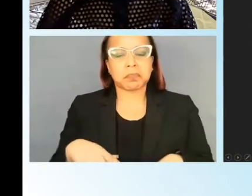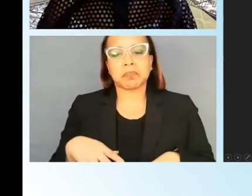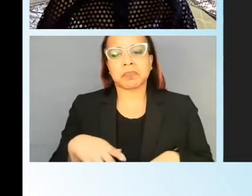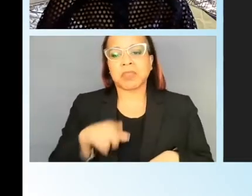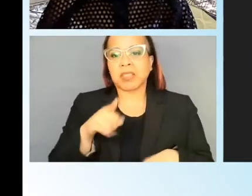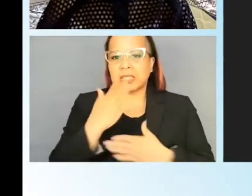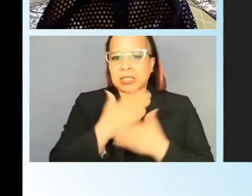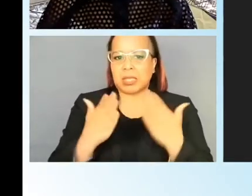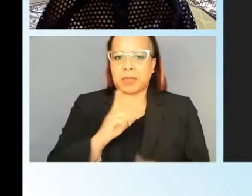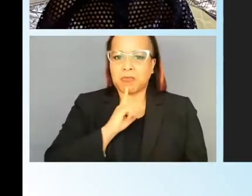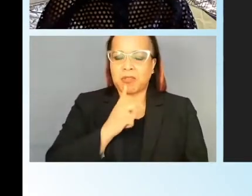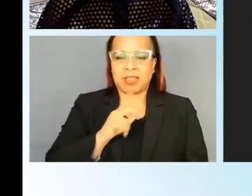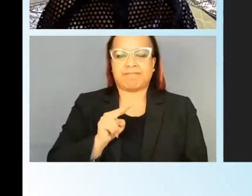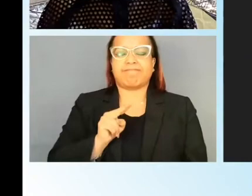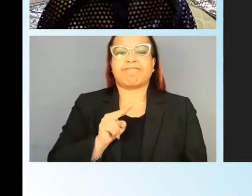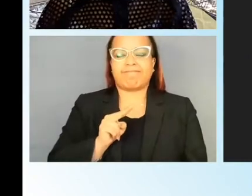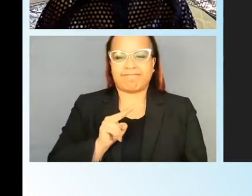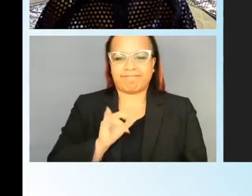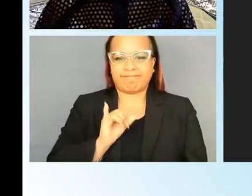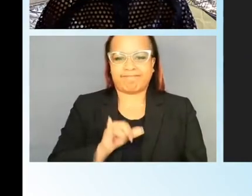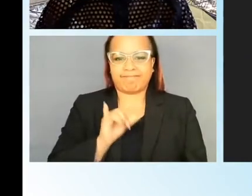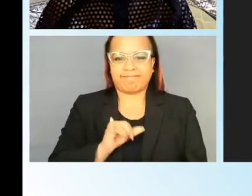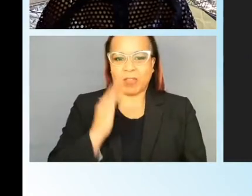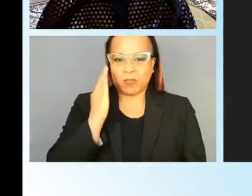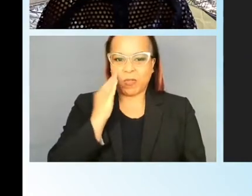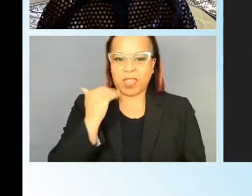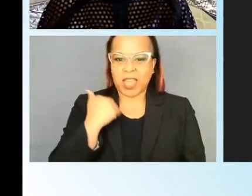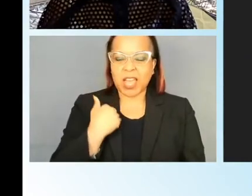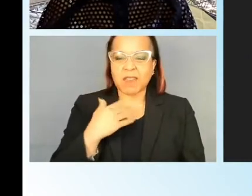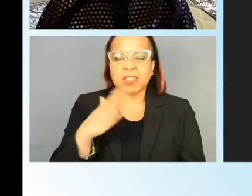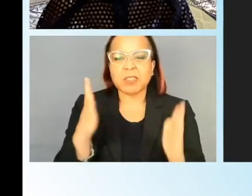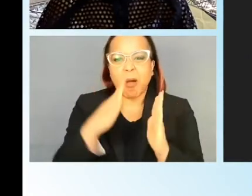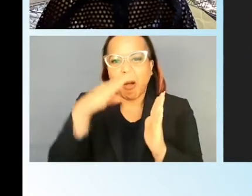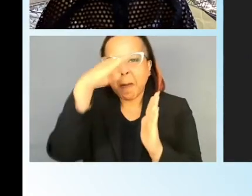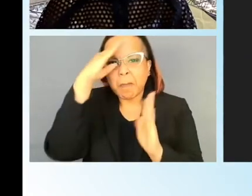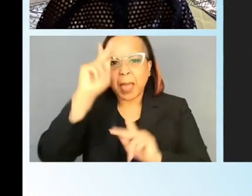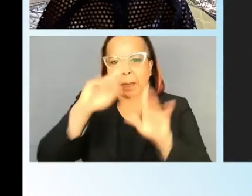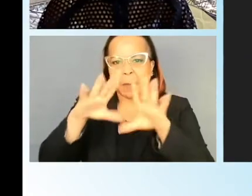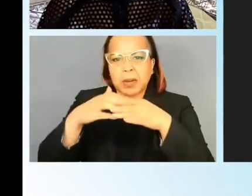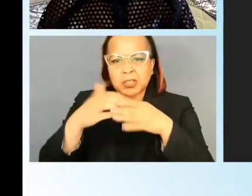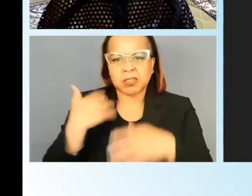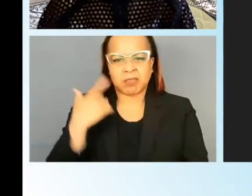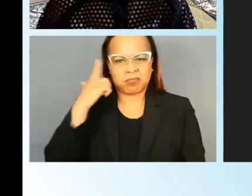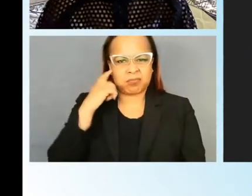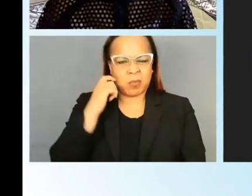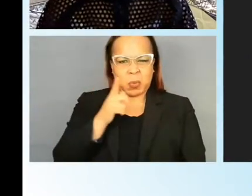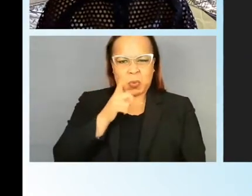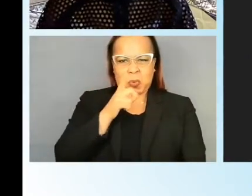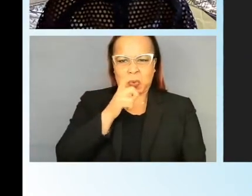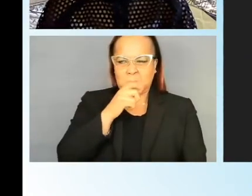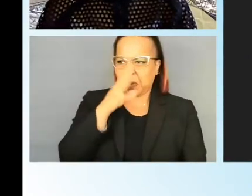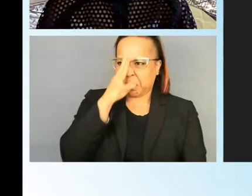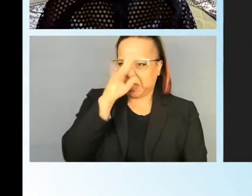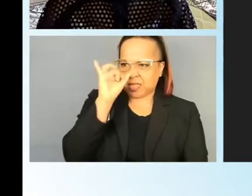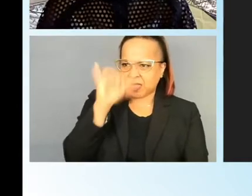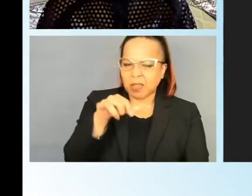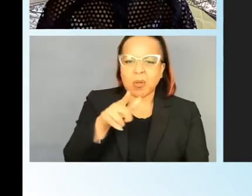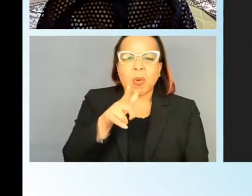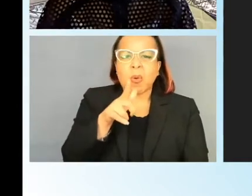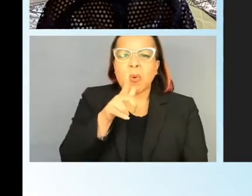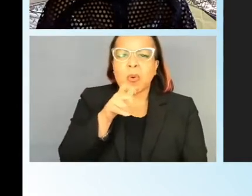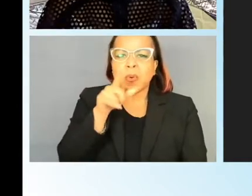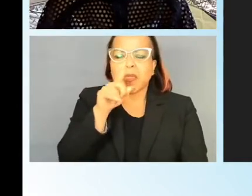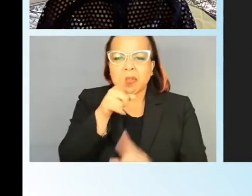incredibly unsettling, knowing that they have a very small Black population. I wondered who had made these and who exactly they were talking to, whose